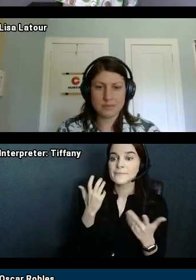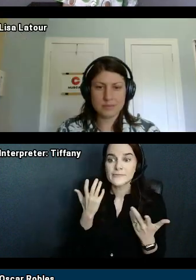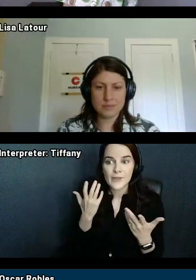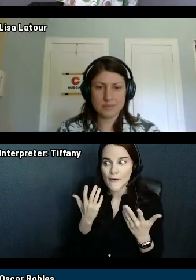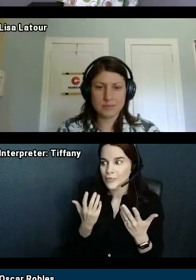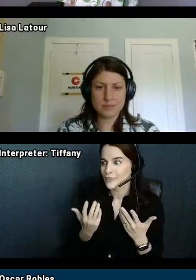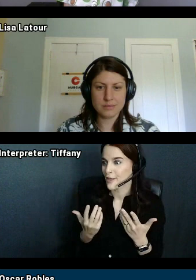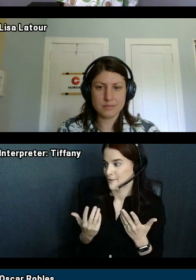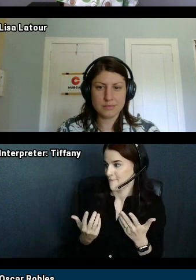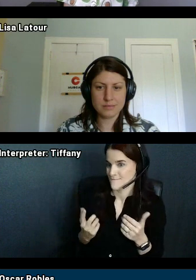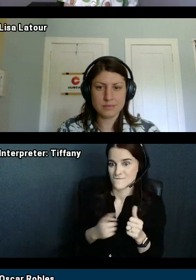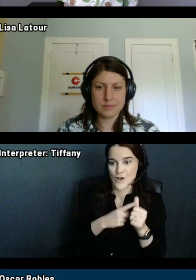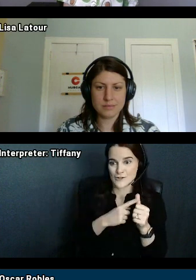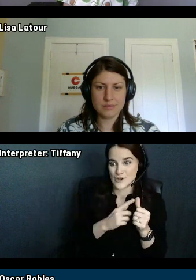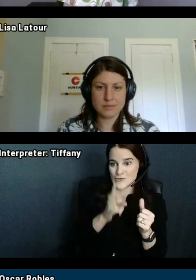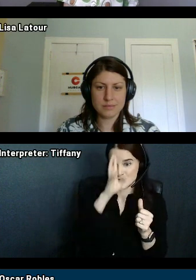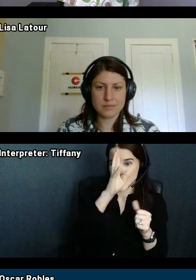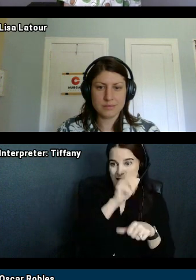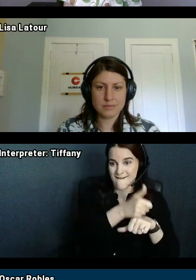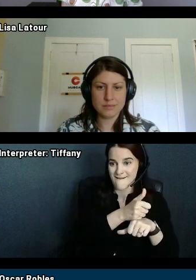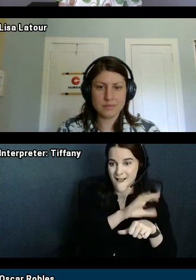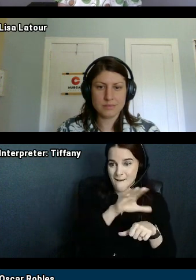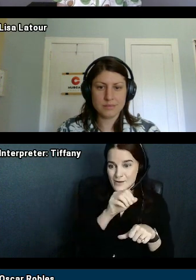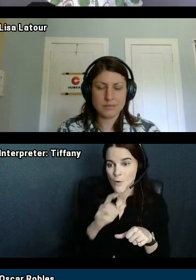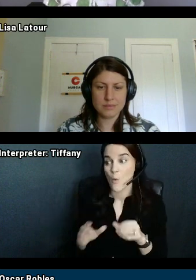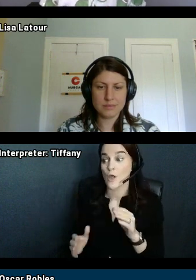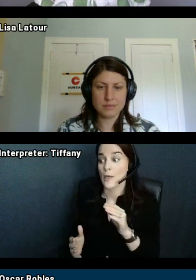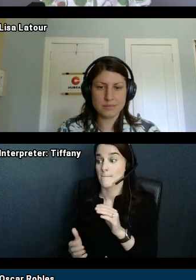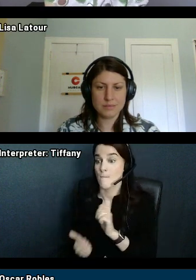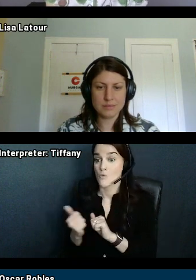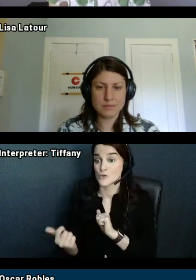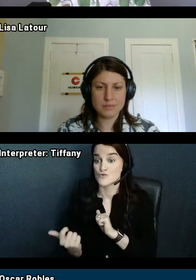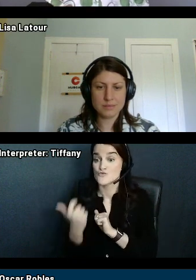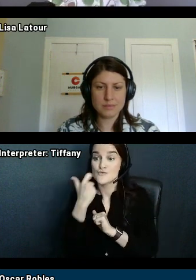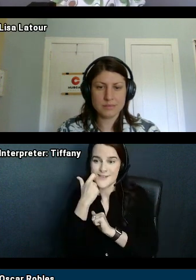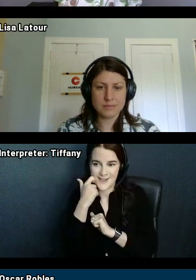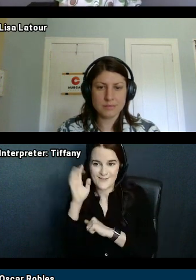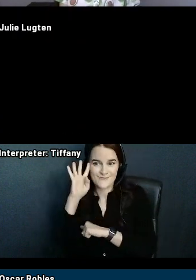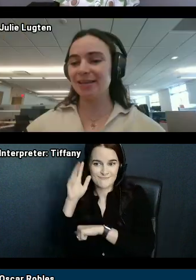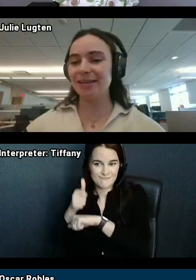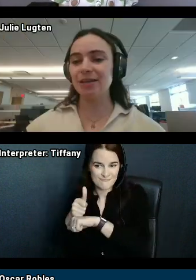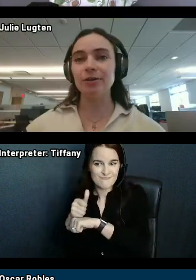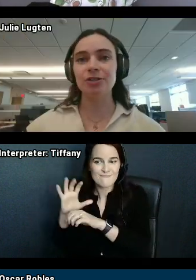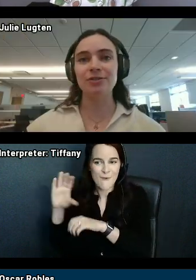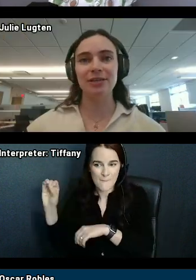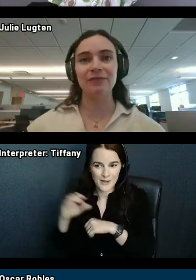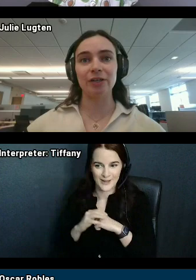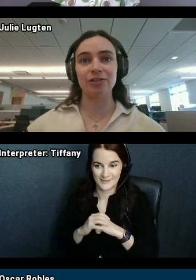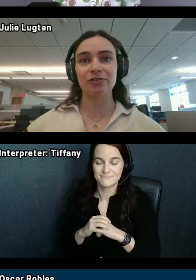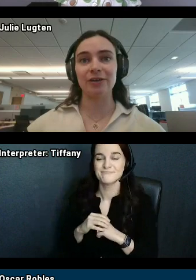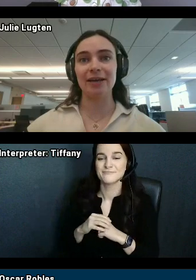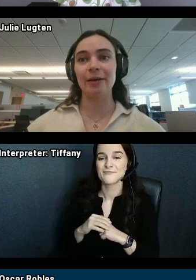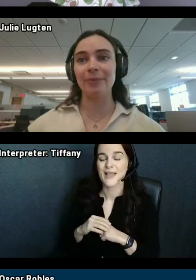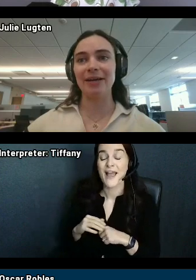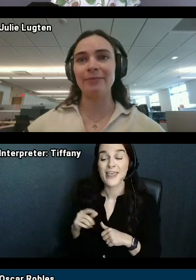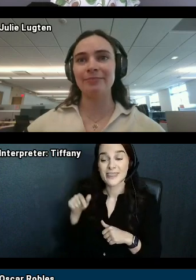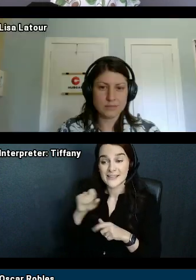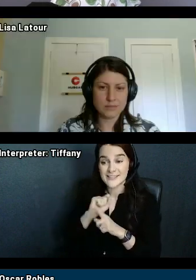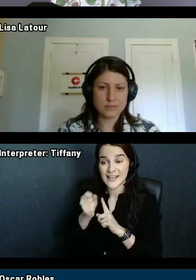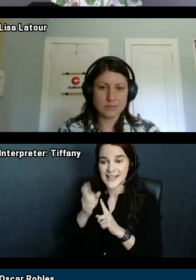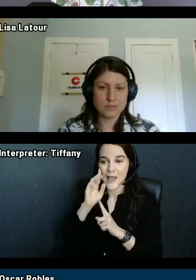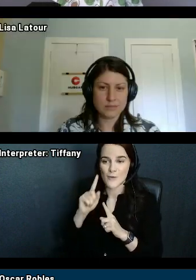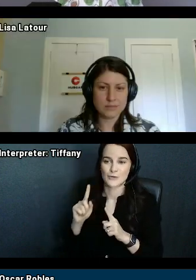first created company or the most recently created company. In this case, I'll choose the first created